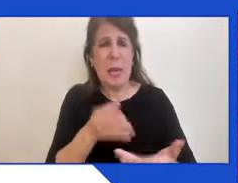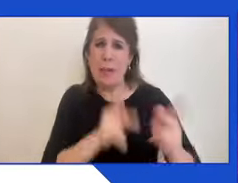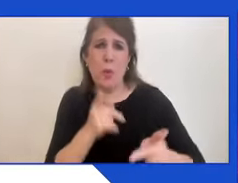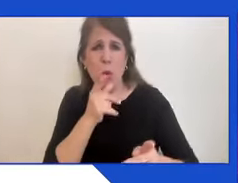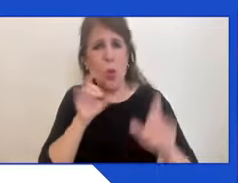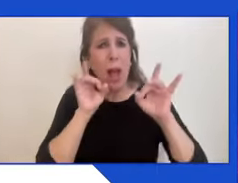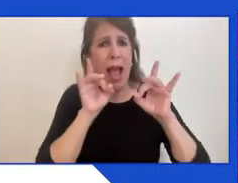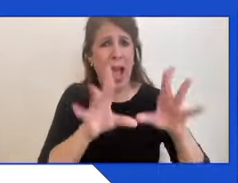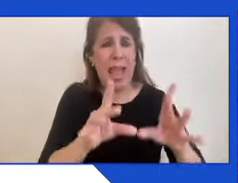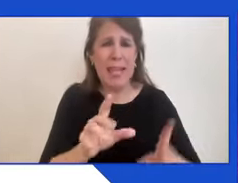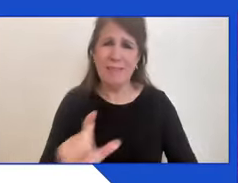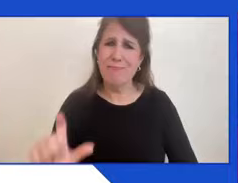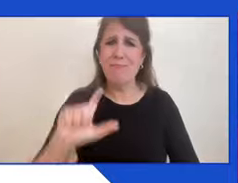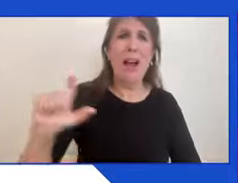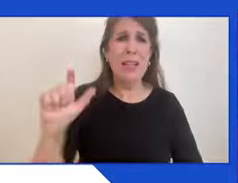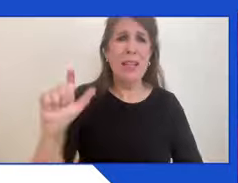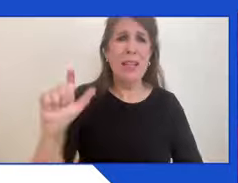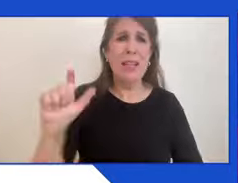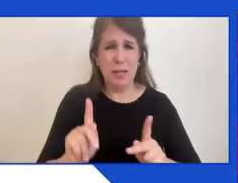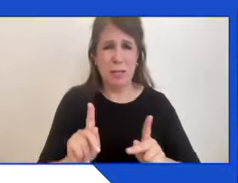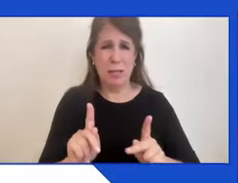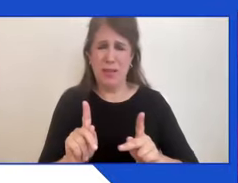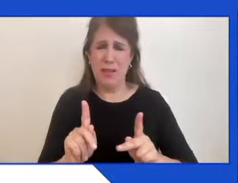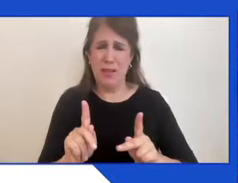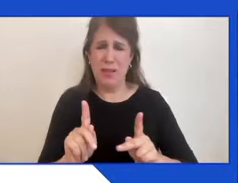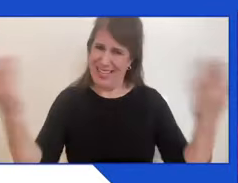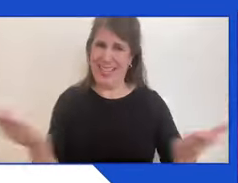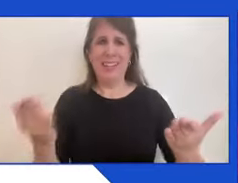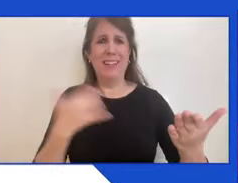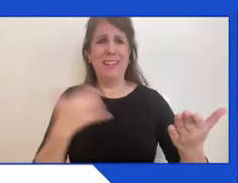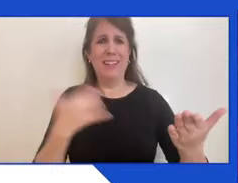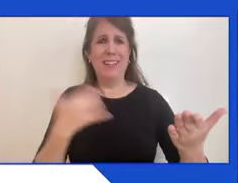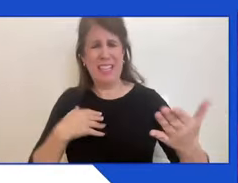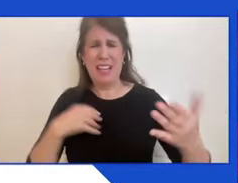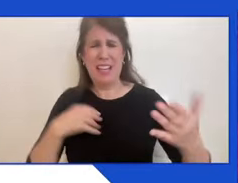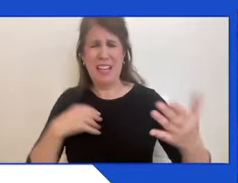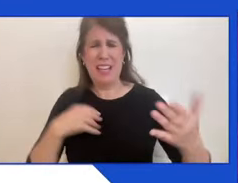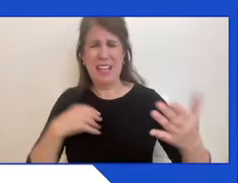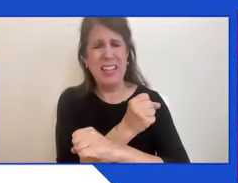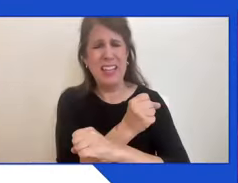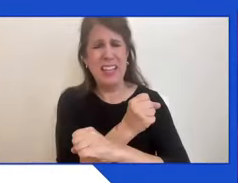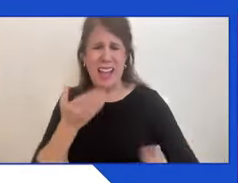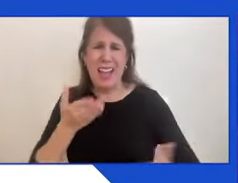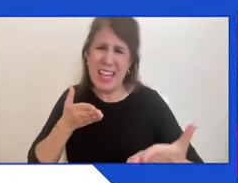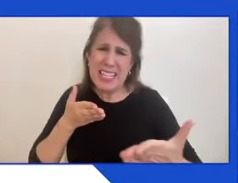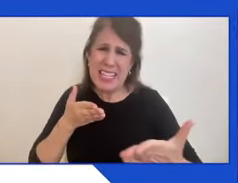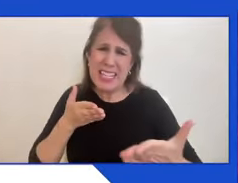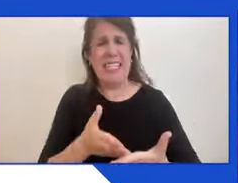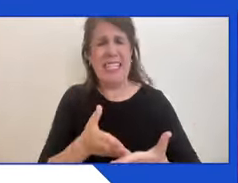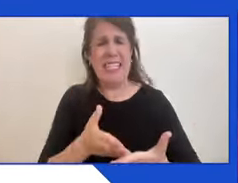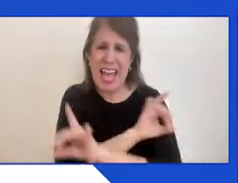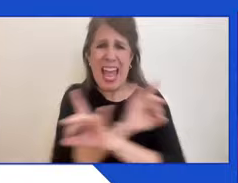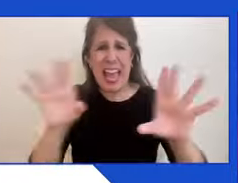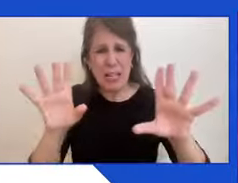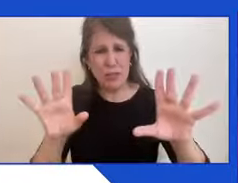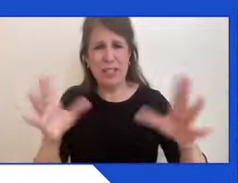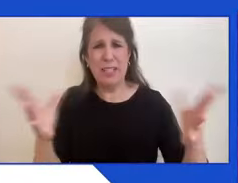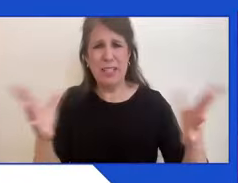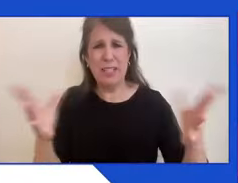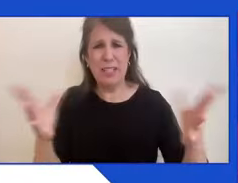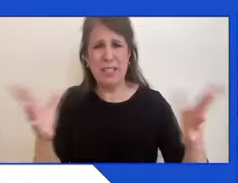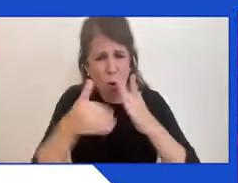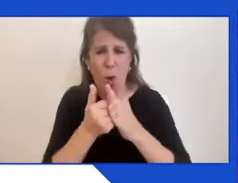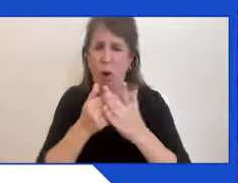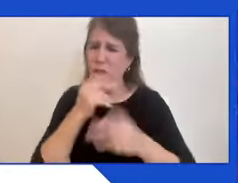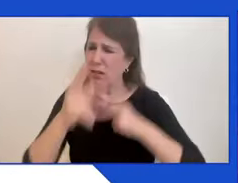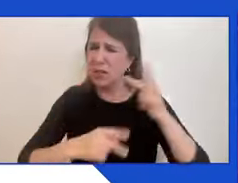hatred. Let's take a stand here against hatred of all kinds. I don't want